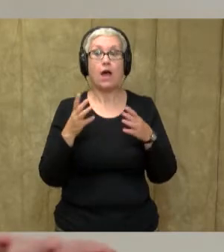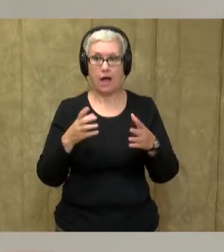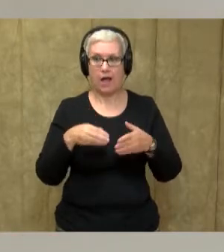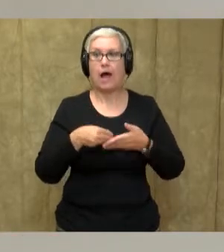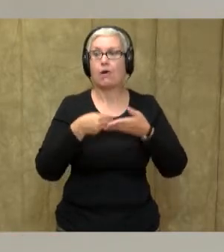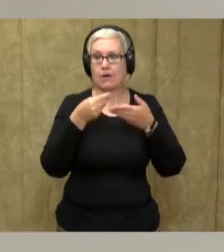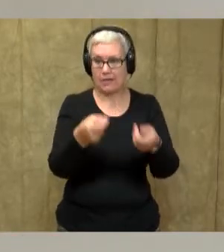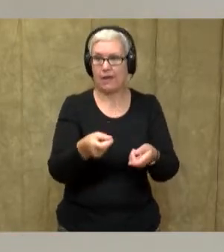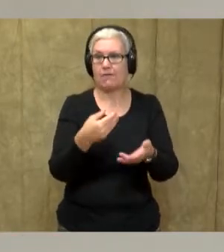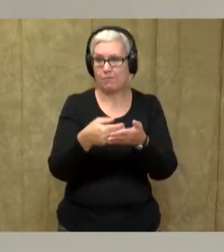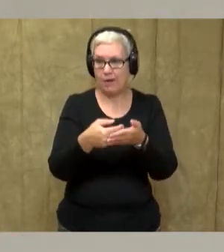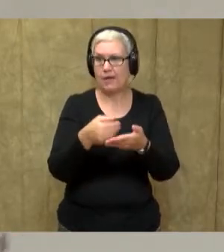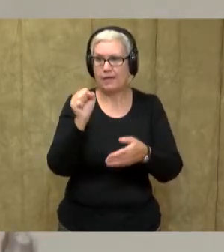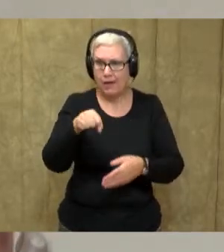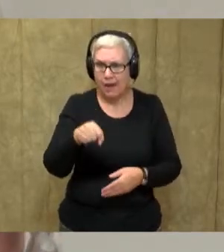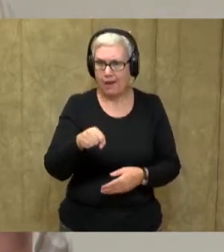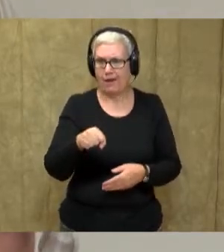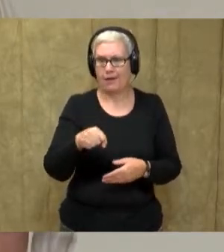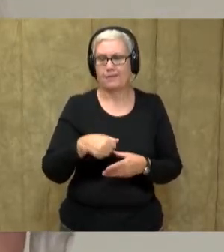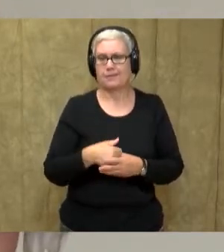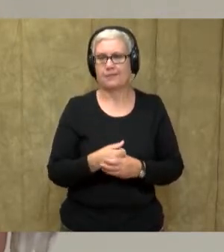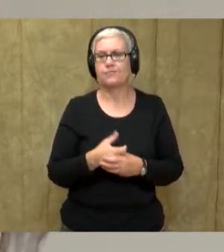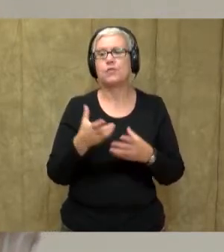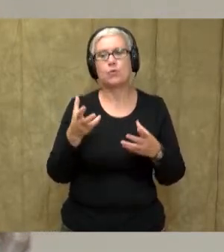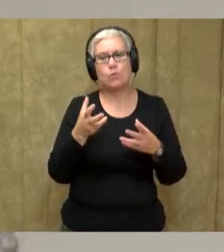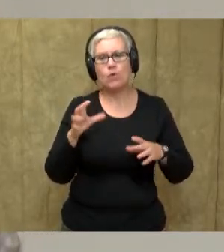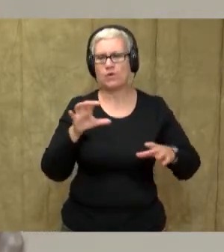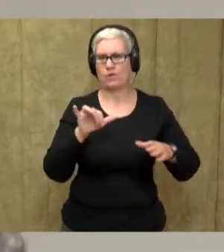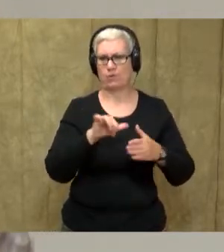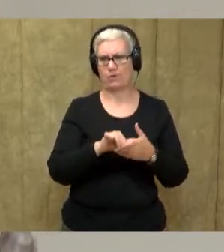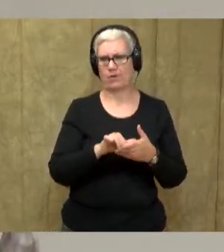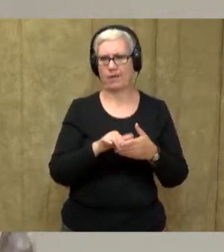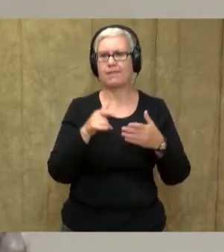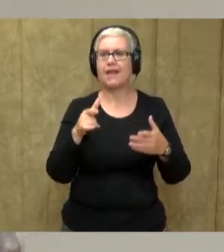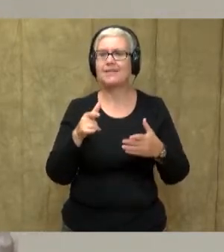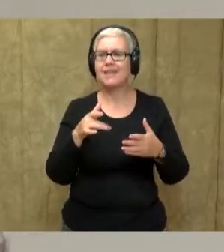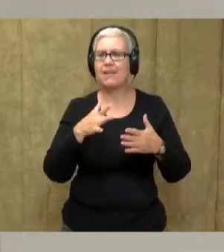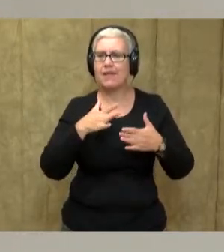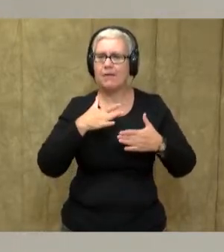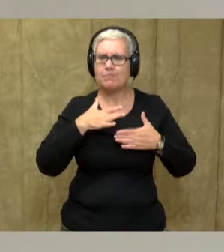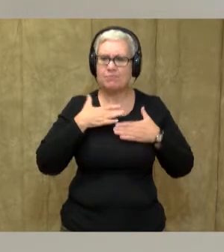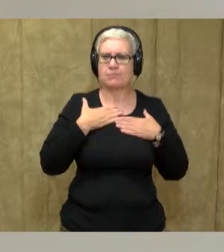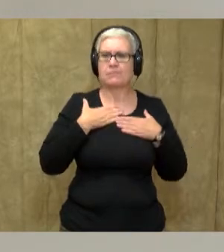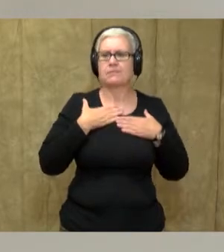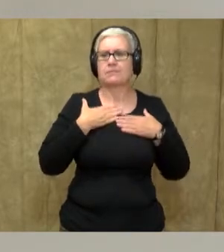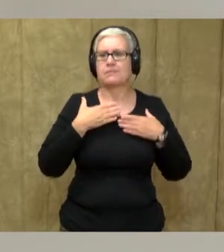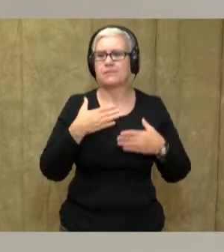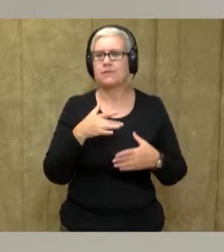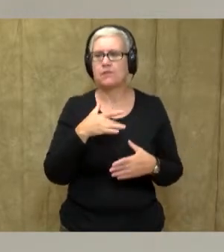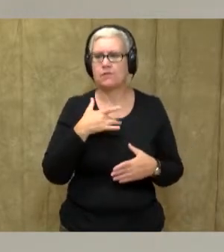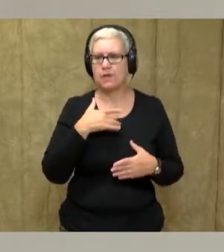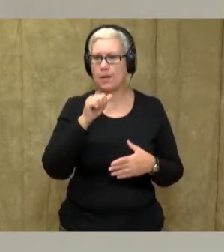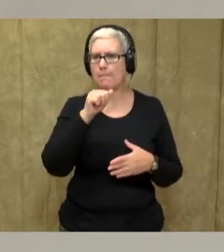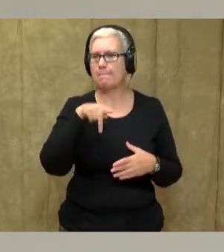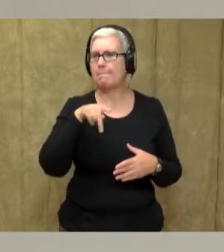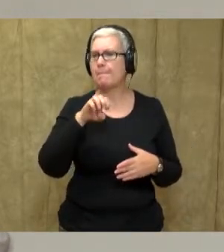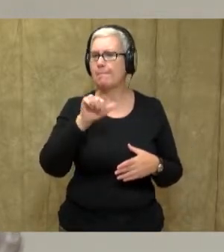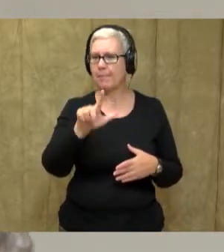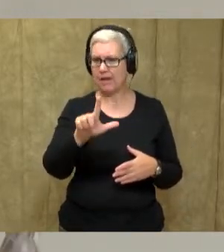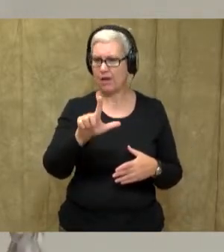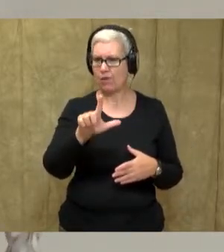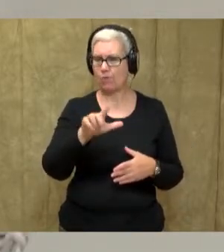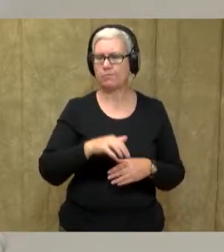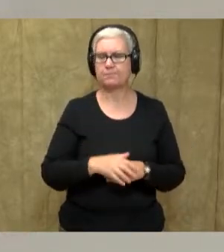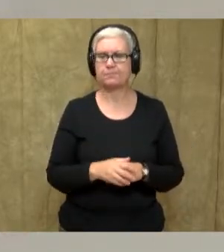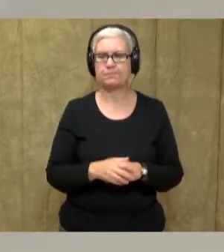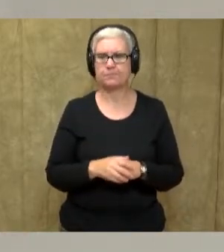send my 20 cents a day, right? You want to do that. That's how they appeal to your emotions, right? Same thing